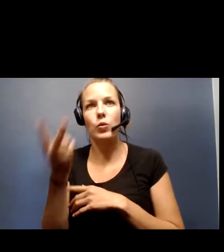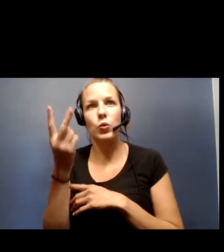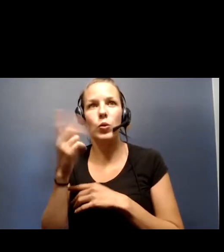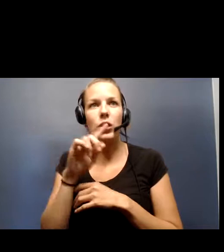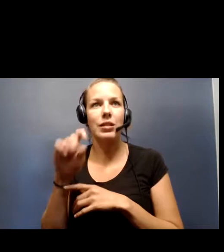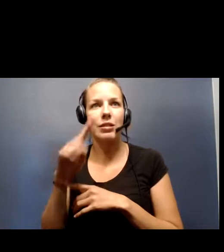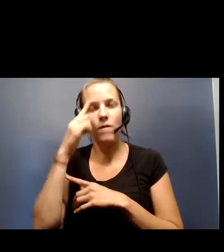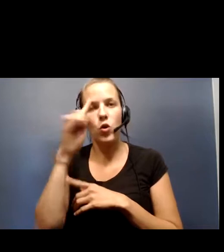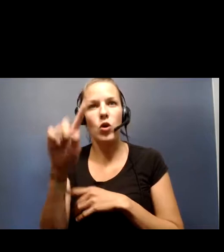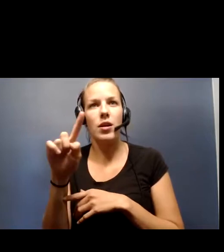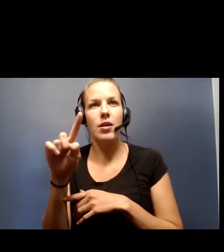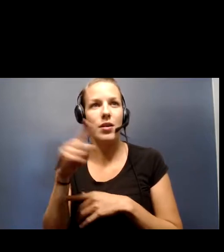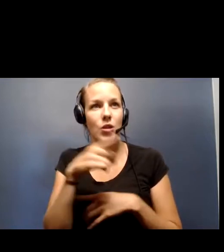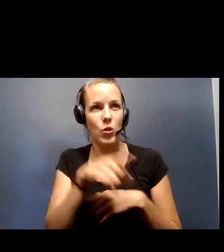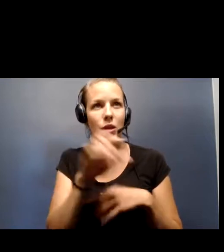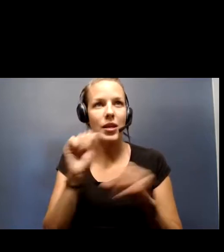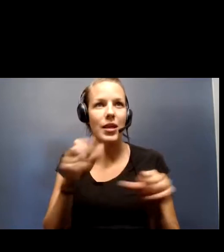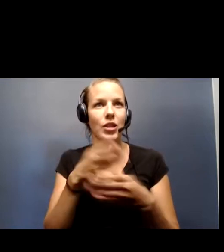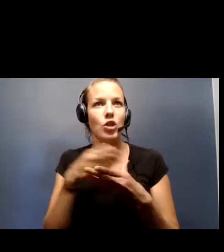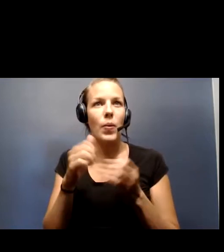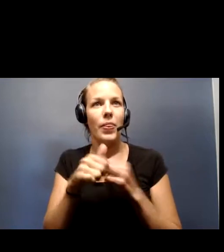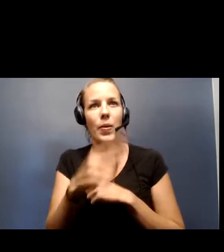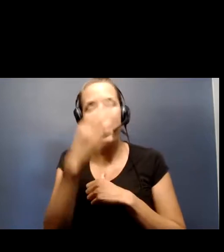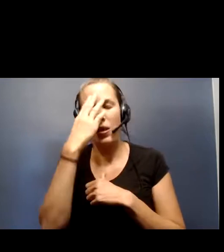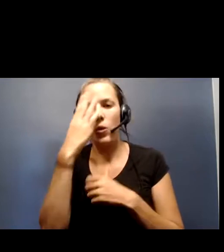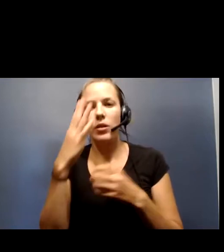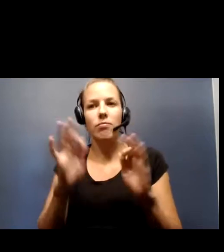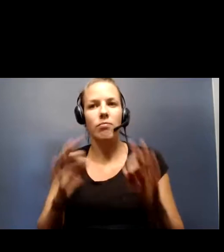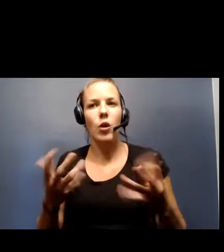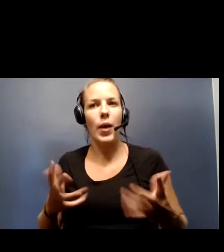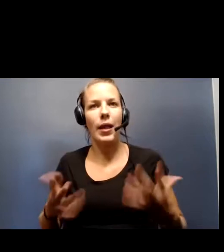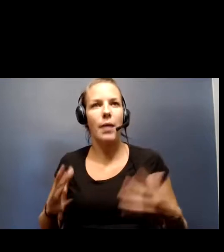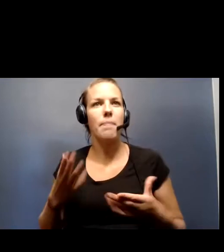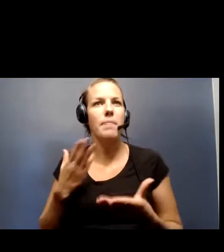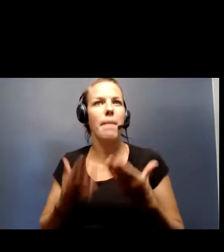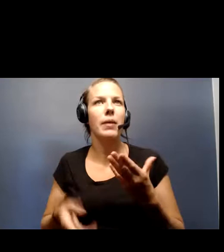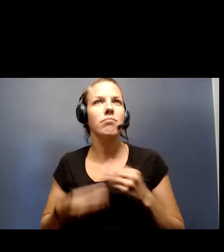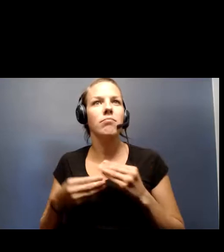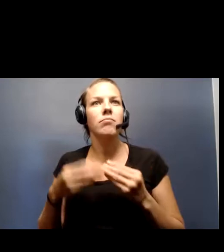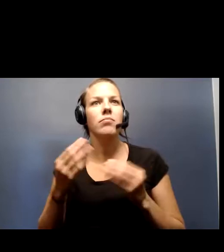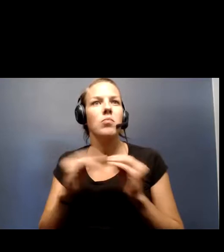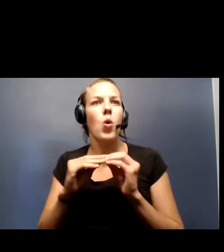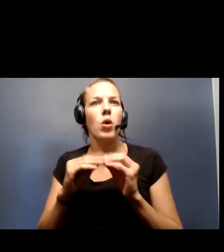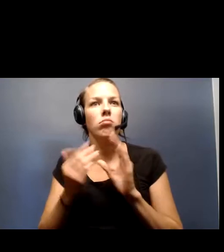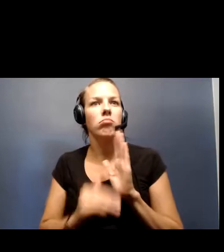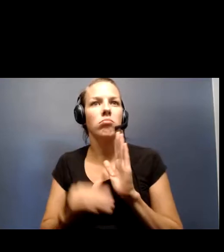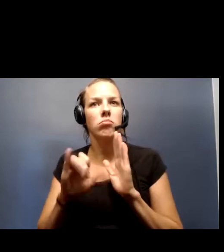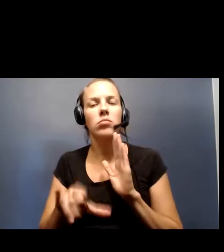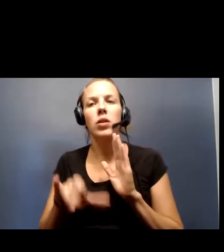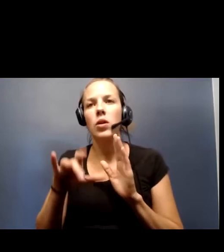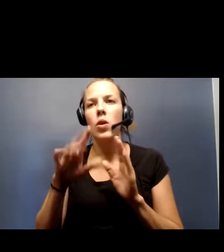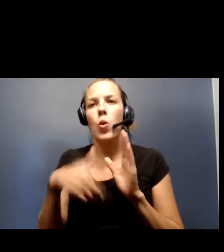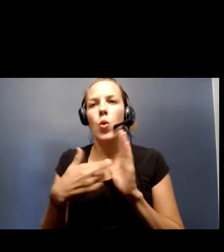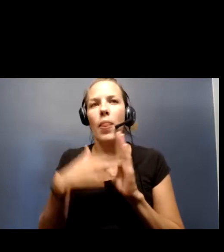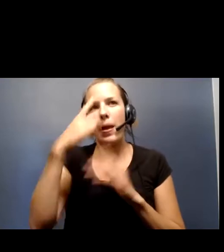were for you that we can share with you. And I know you touched on some of it. Perhaps it gives you just a chance to reiterate some of that. What role does mental